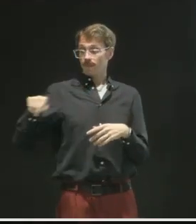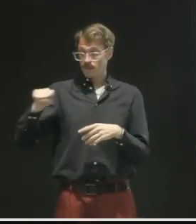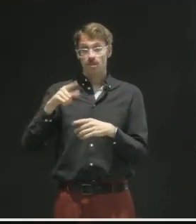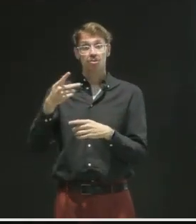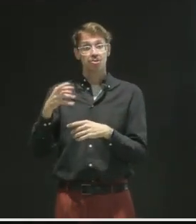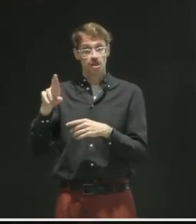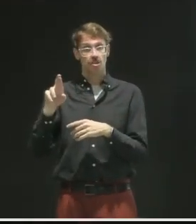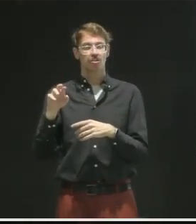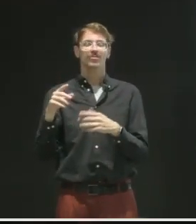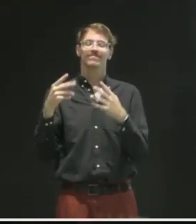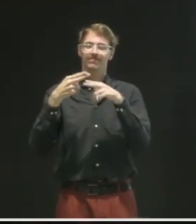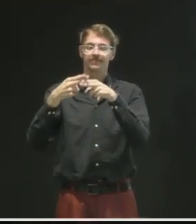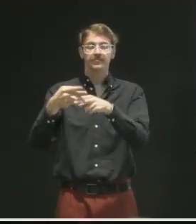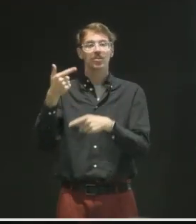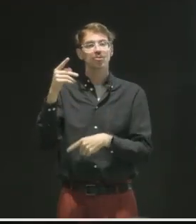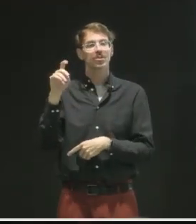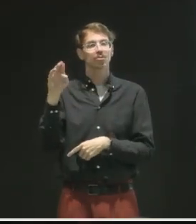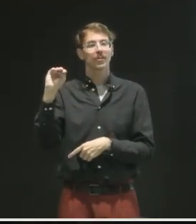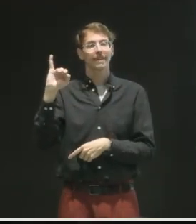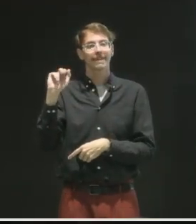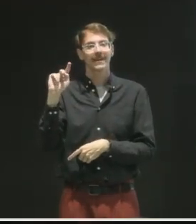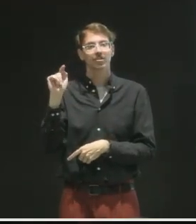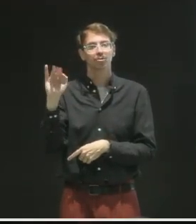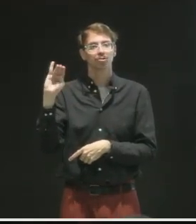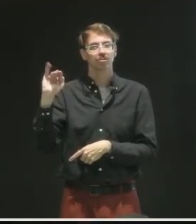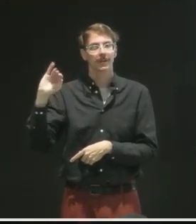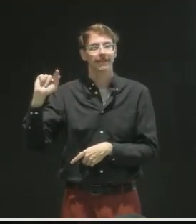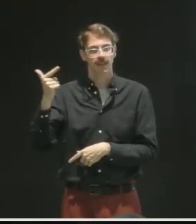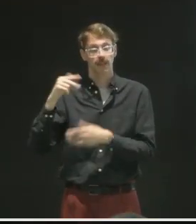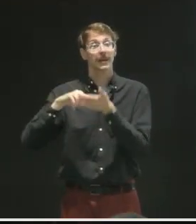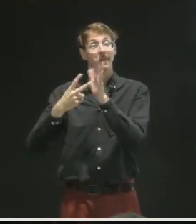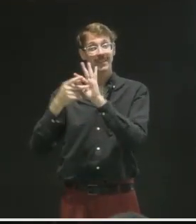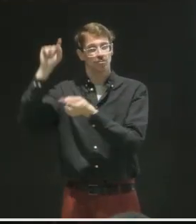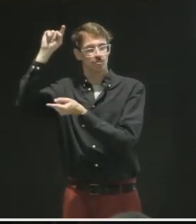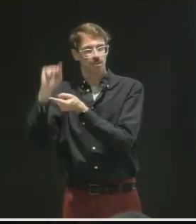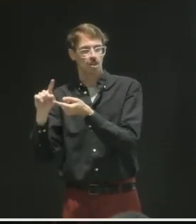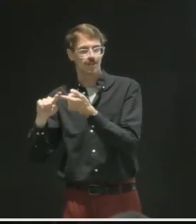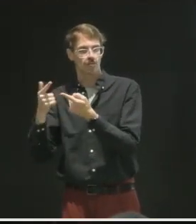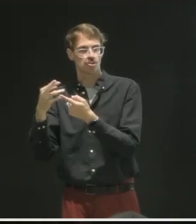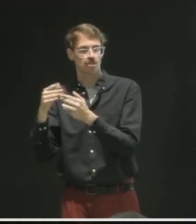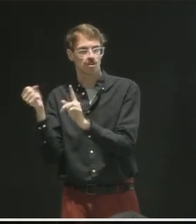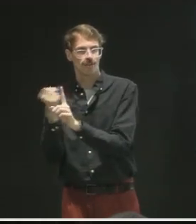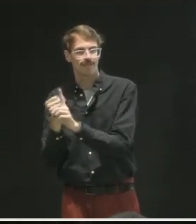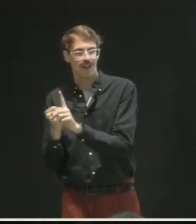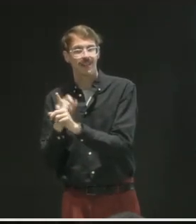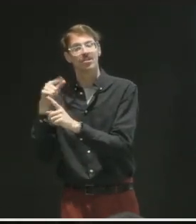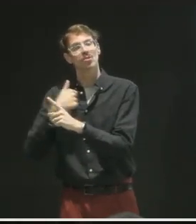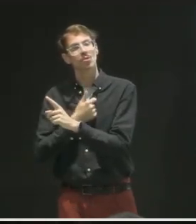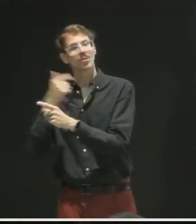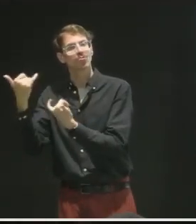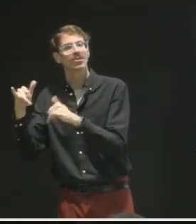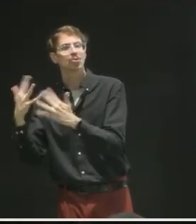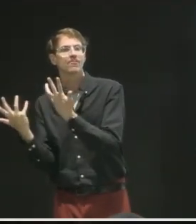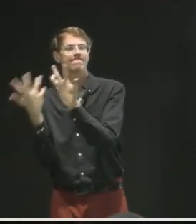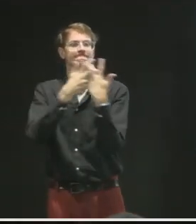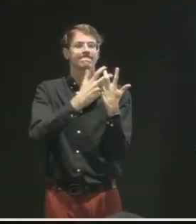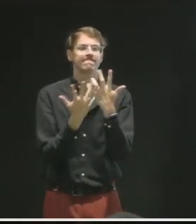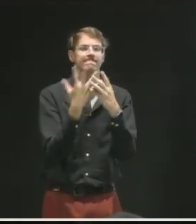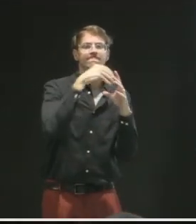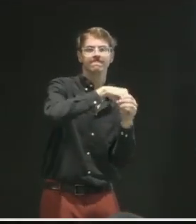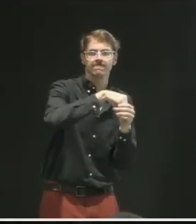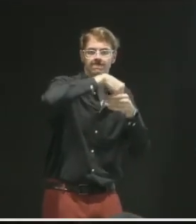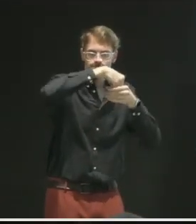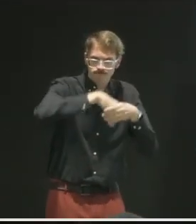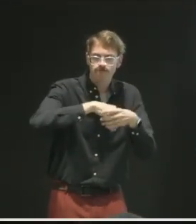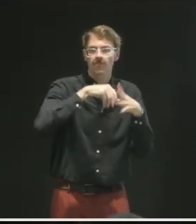mainstreaming, including concerns related to gender-based violence. And we try to start at the beginning,